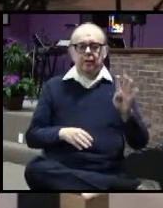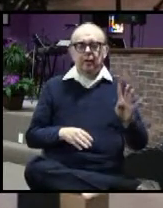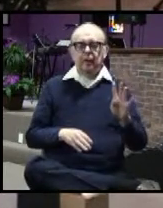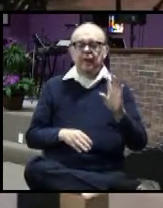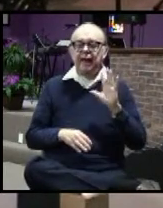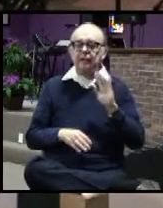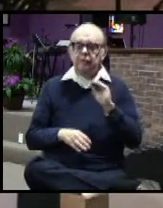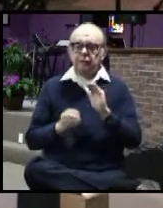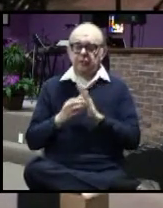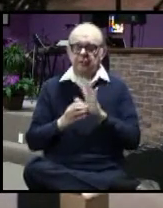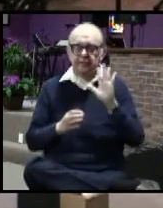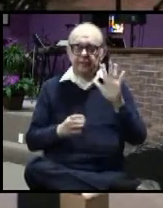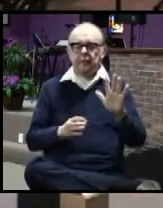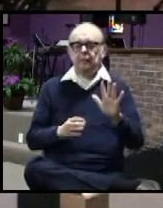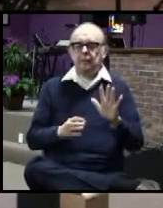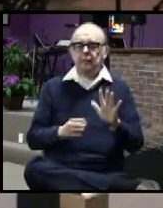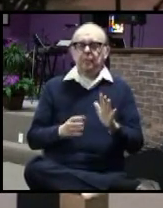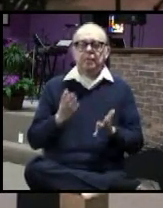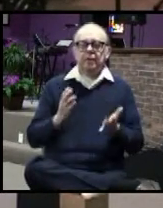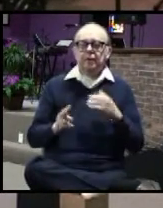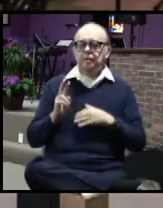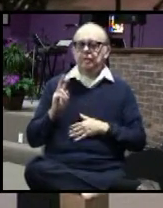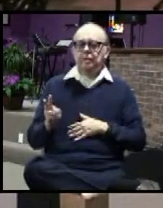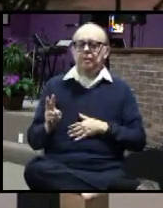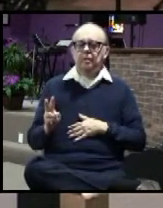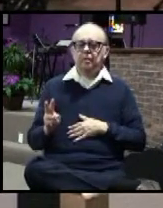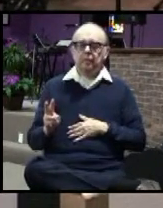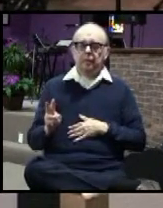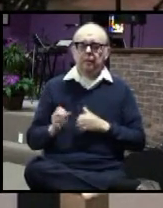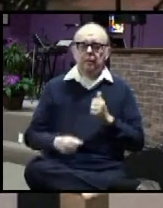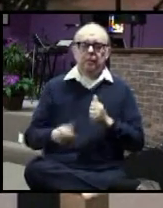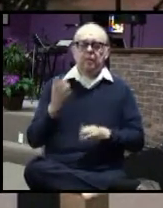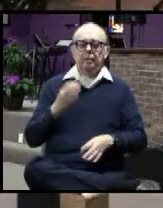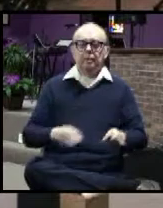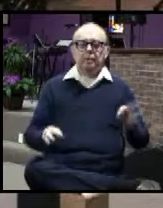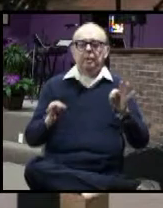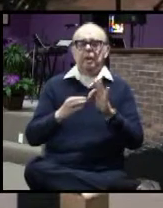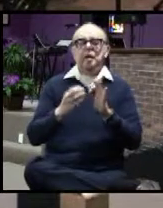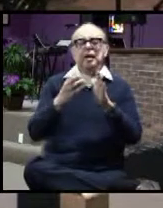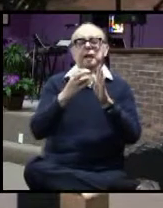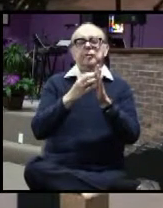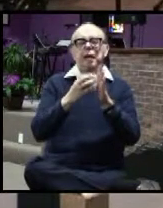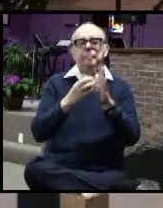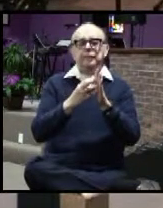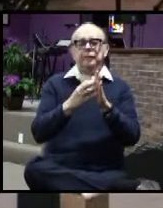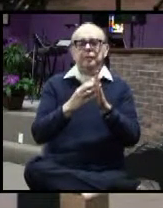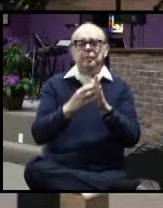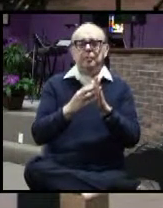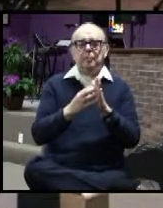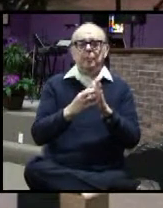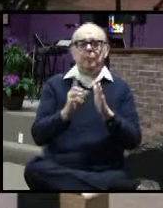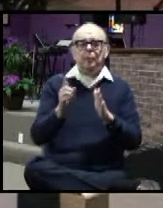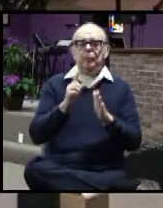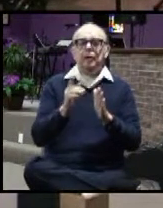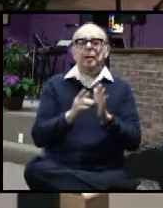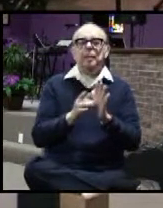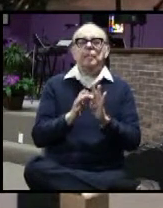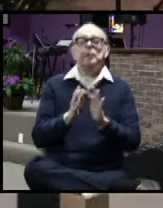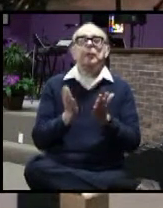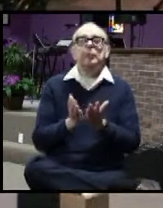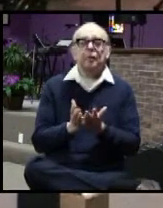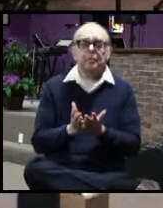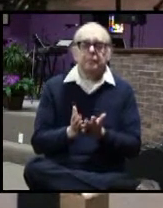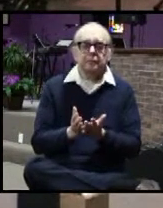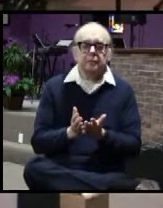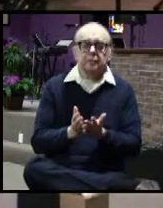5 are probably two of the most important chapters in the Bible.